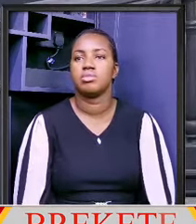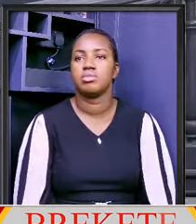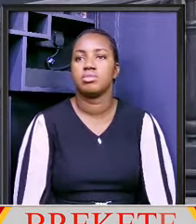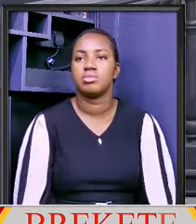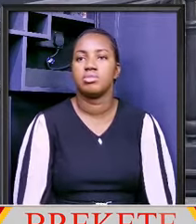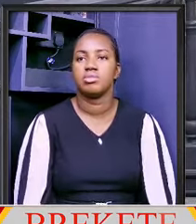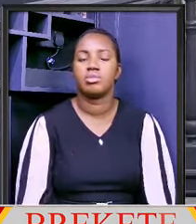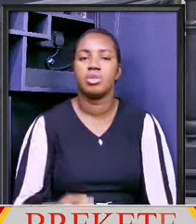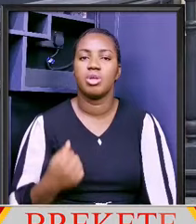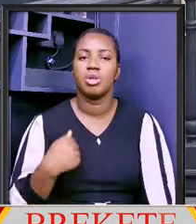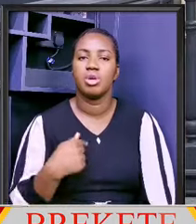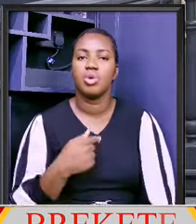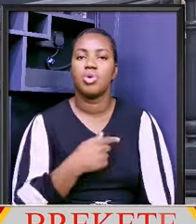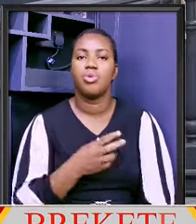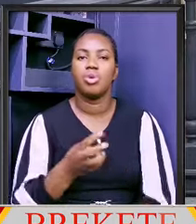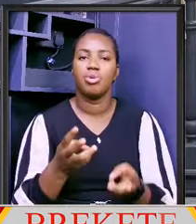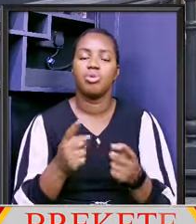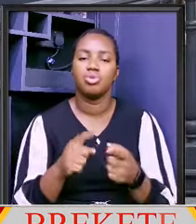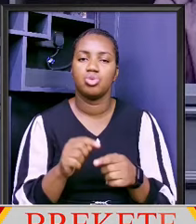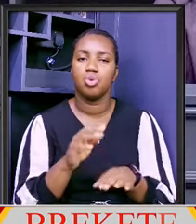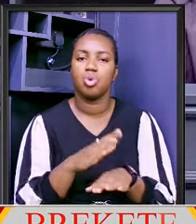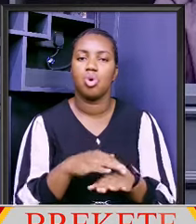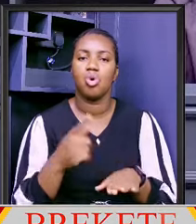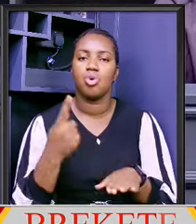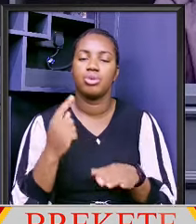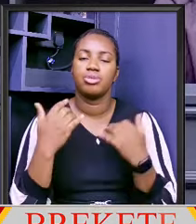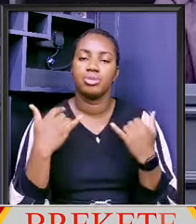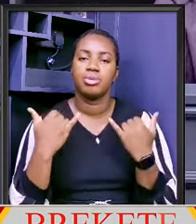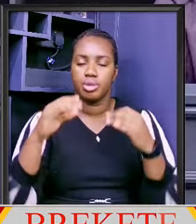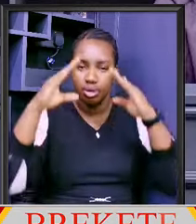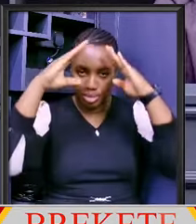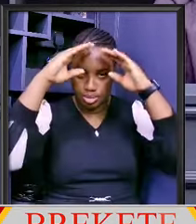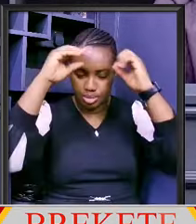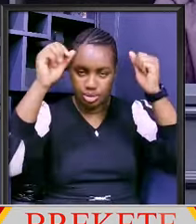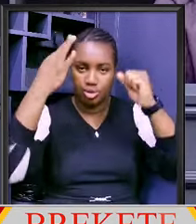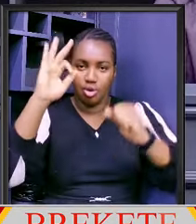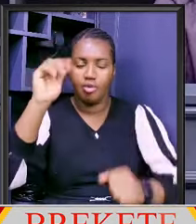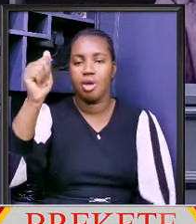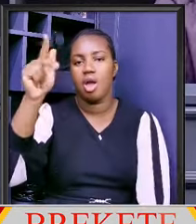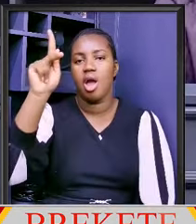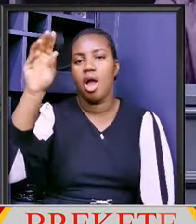We dey call the present president of Akomoran,